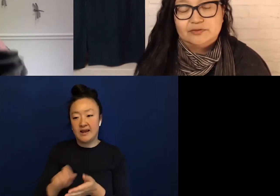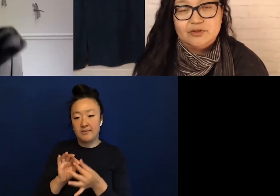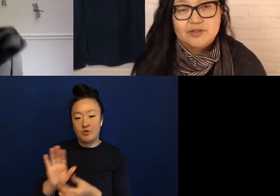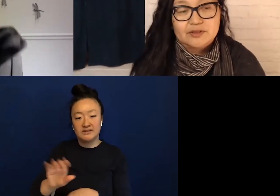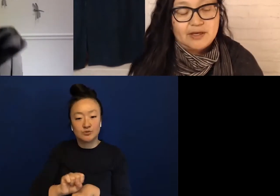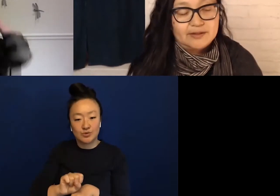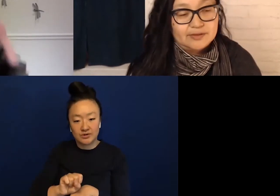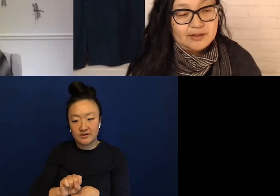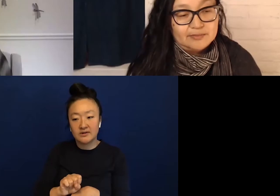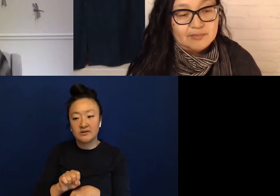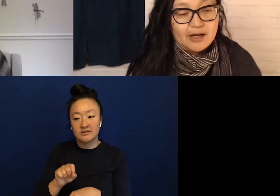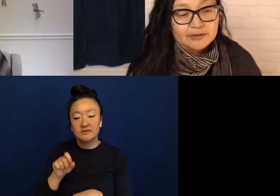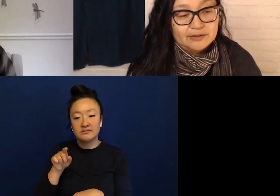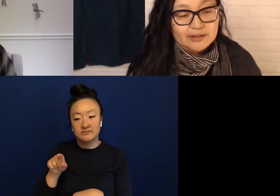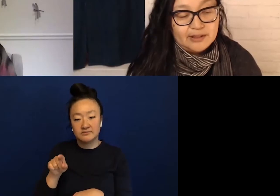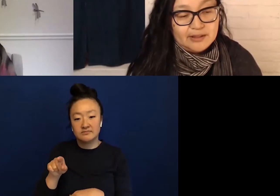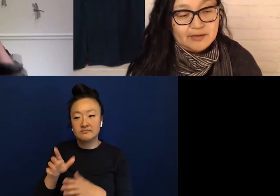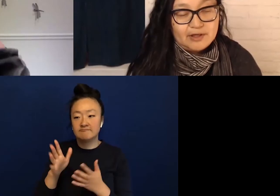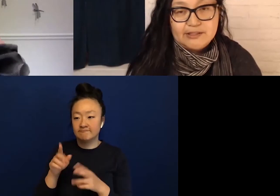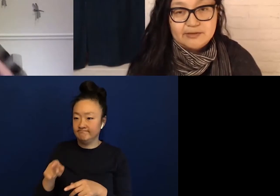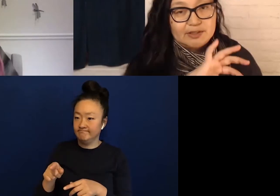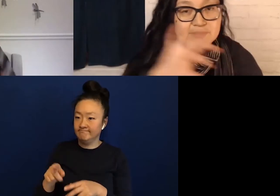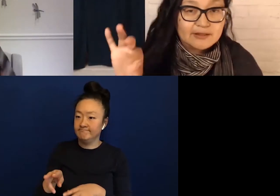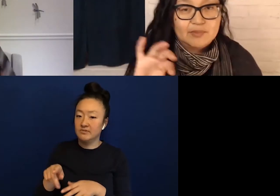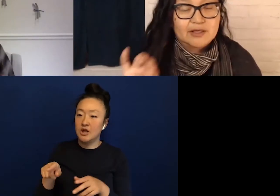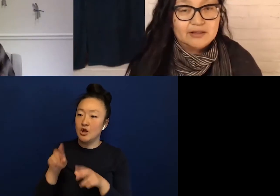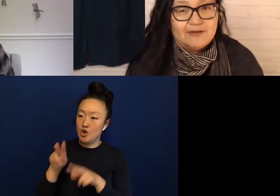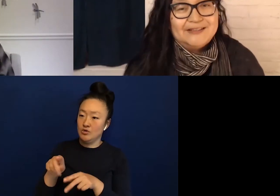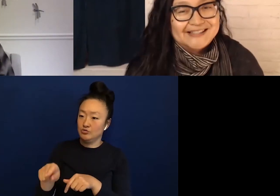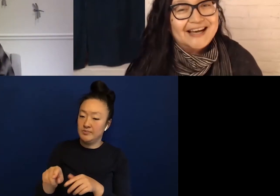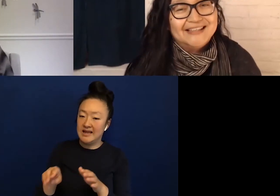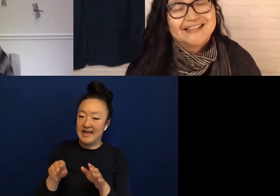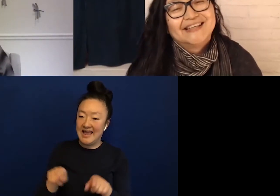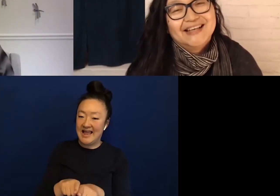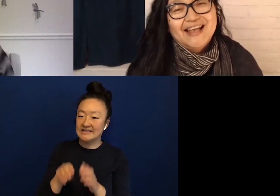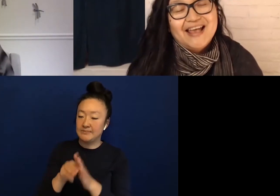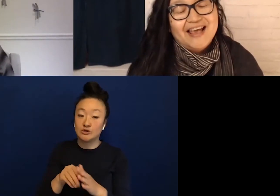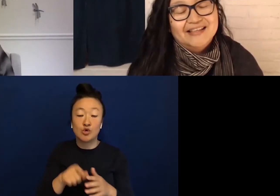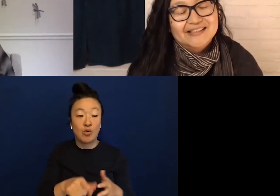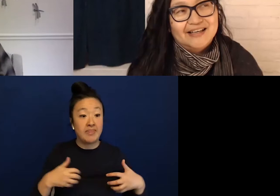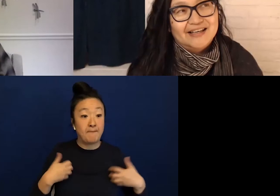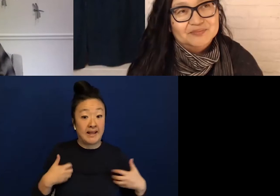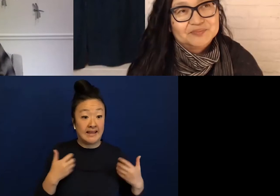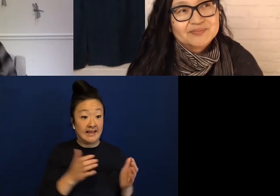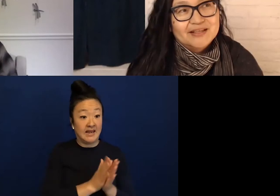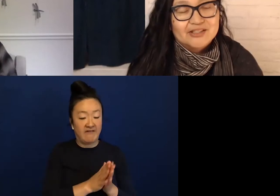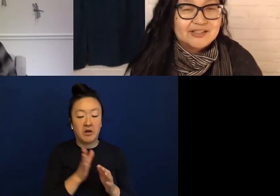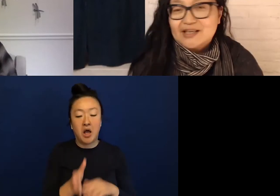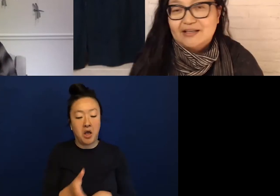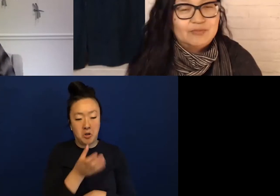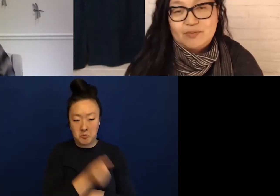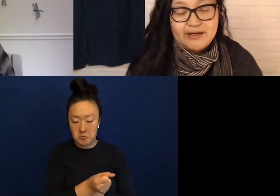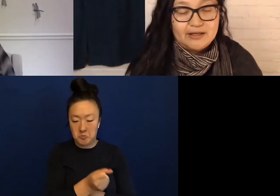of use him as a model. And what I did was I set the monkey novel aside and